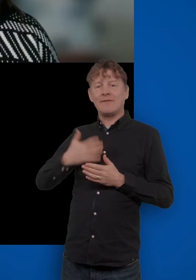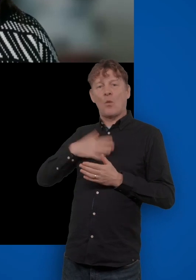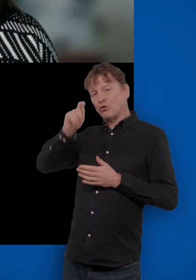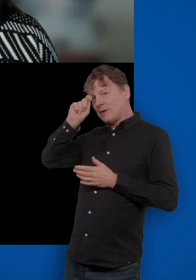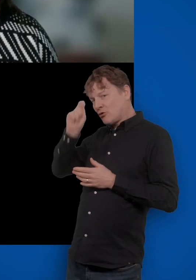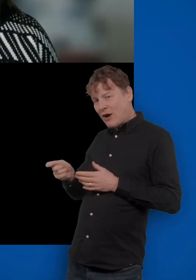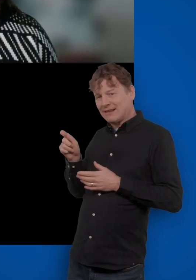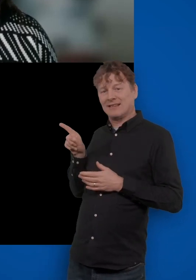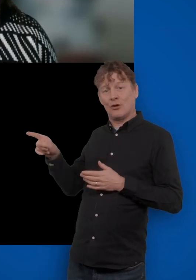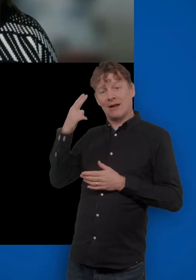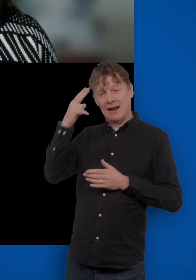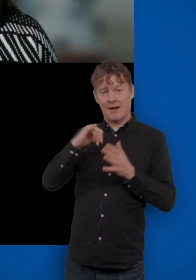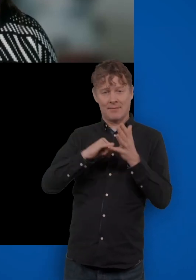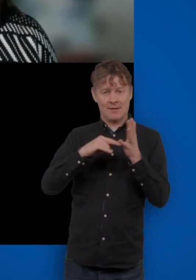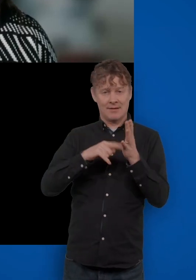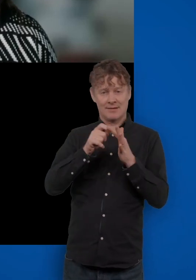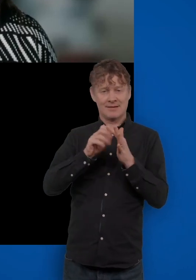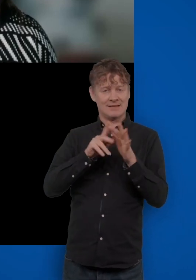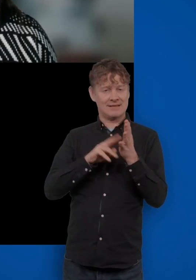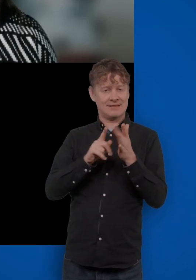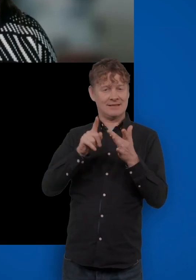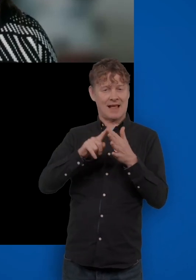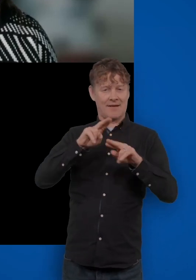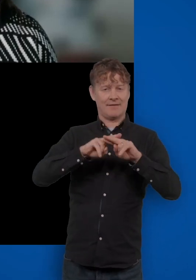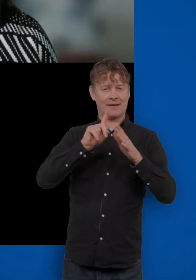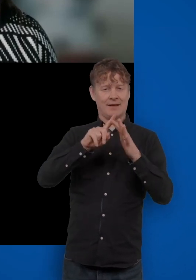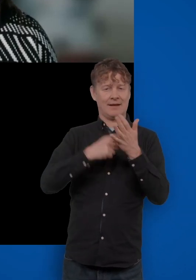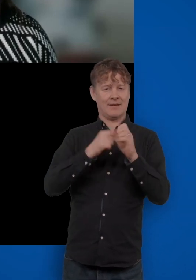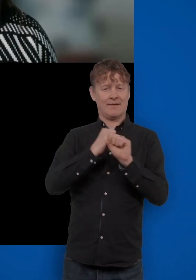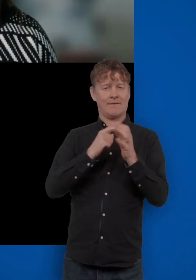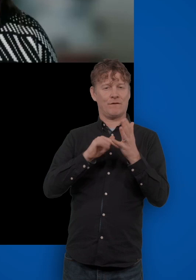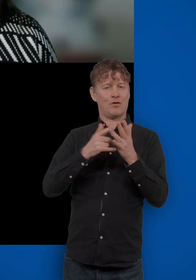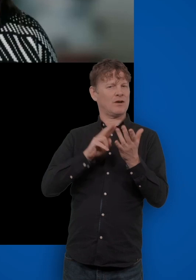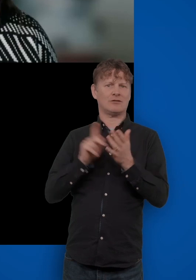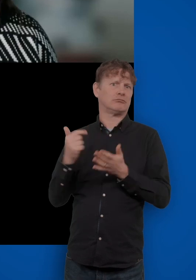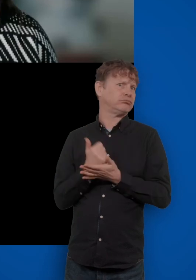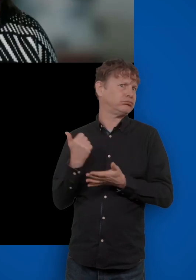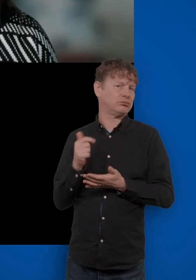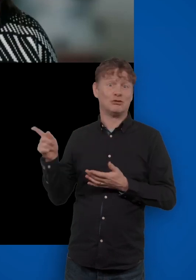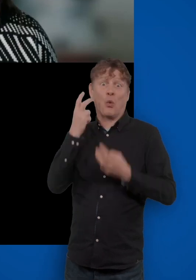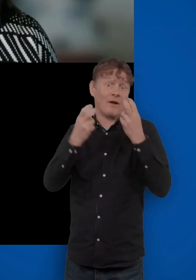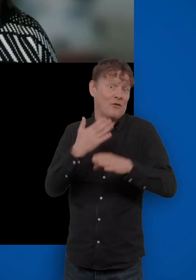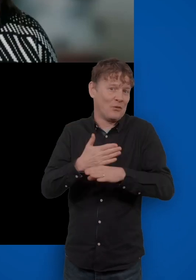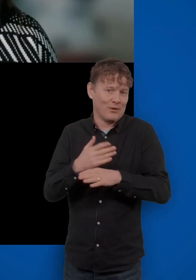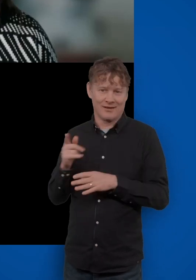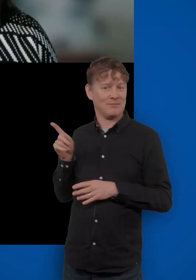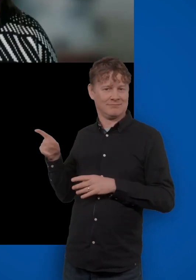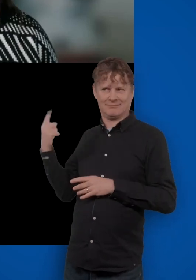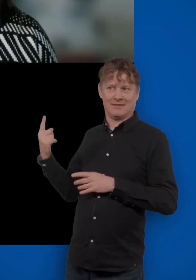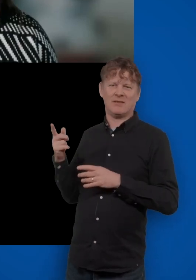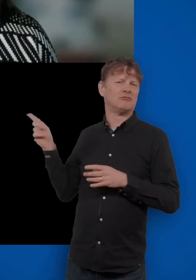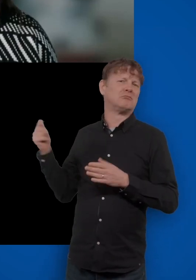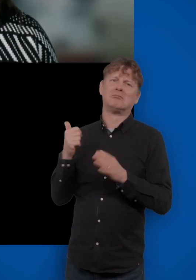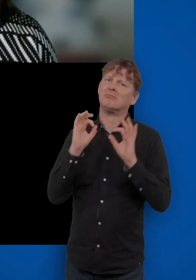accredited, but her name is Stephanie Ferguson. She's looking for a job, actually. She's absolutely brilliant. Actually, I think she's going to work for herself, but she can easily manage. But anyway,